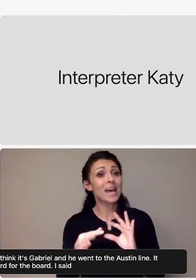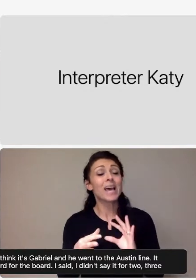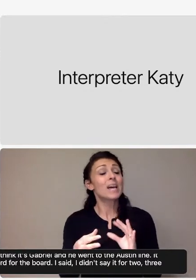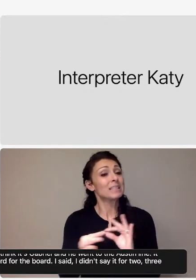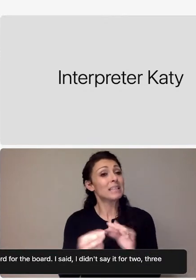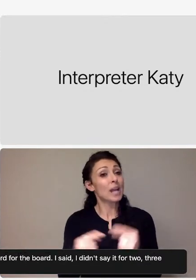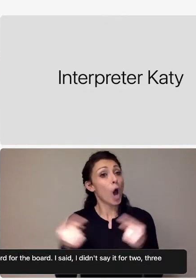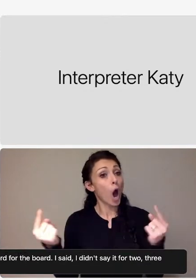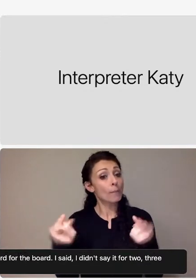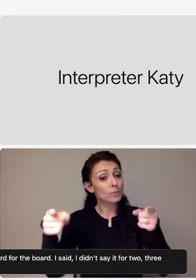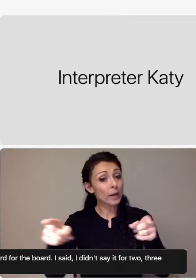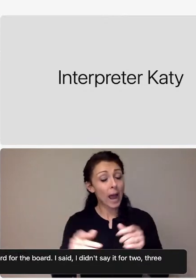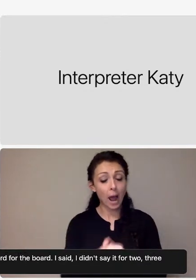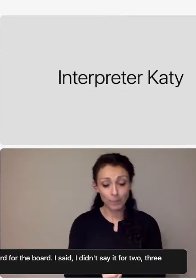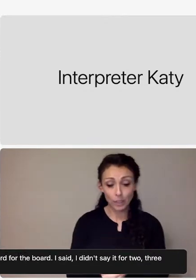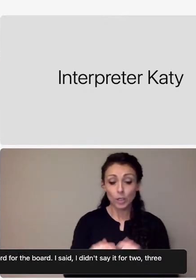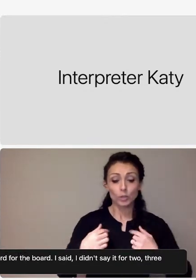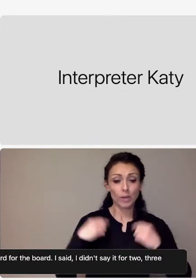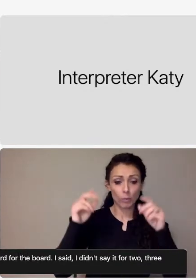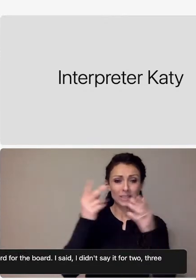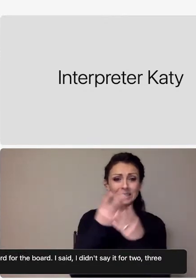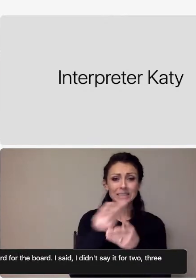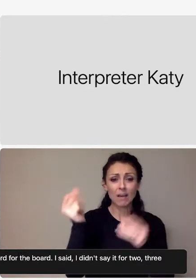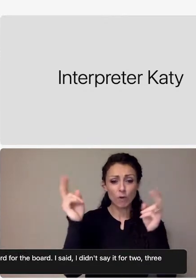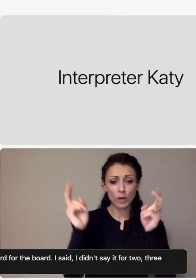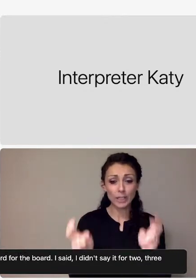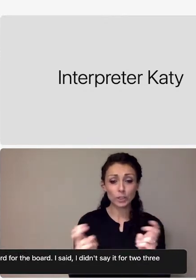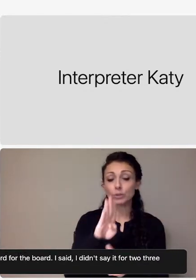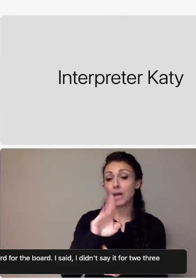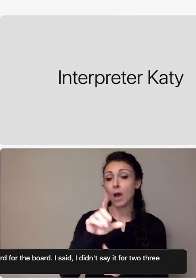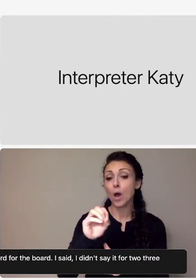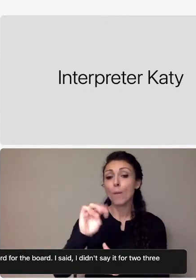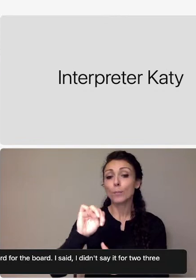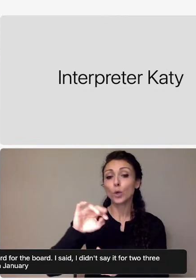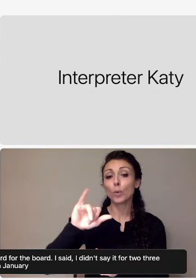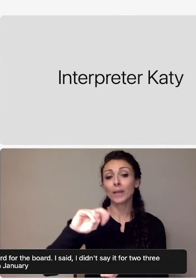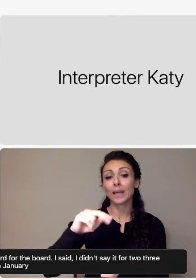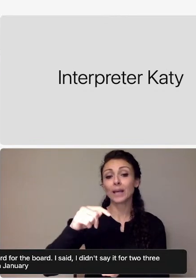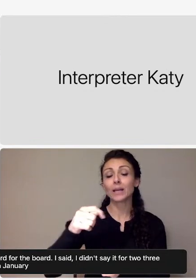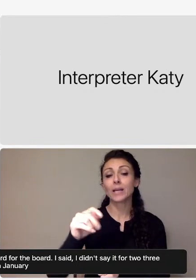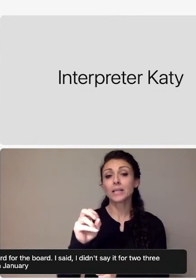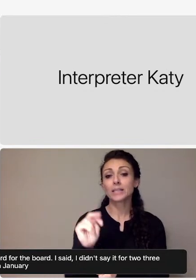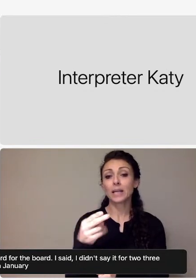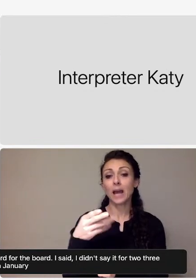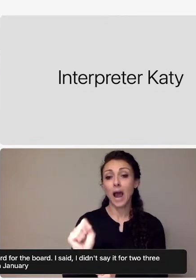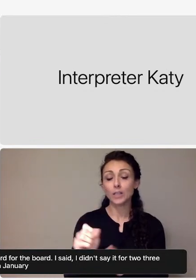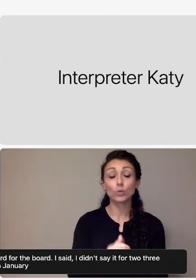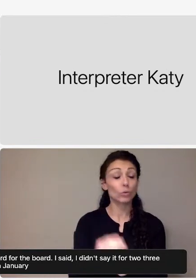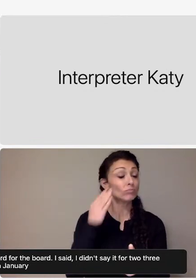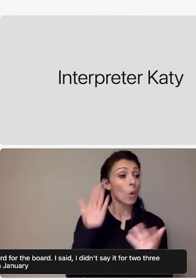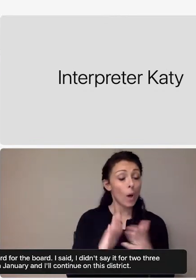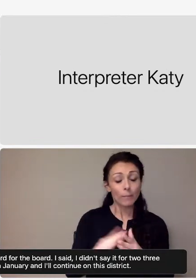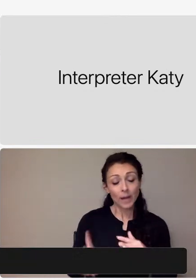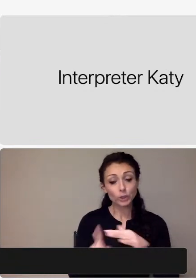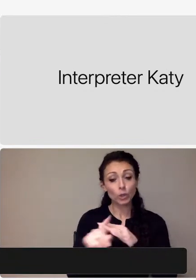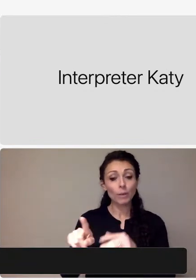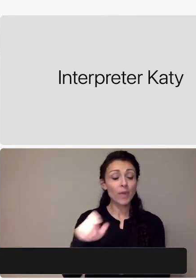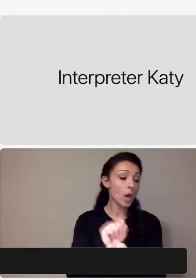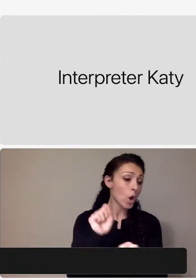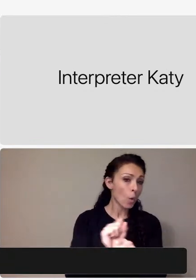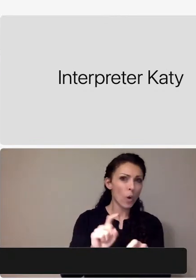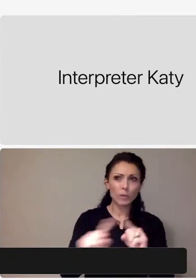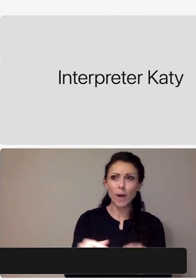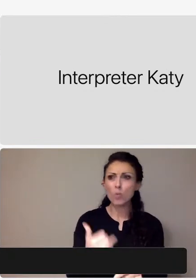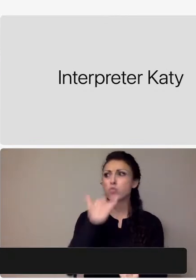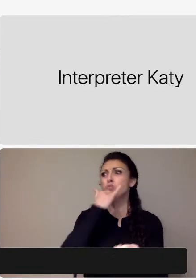sight blocked me from colton i have several issues at bloomington high school maybe i have to come back in january and i'll continue this district is dirty they stink they got snakes and pit vipers and i'm